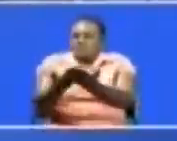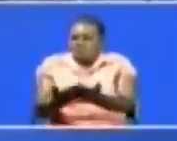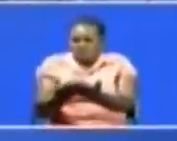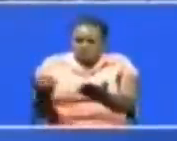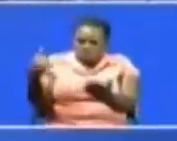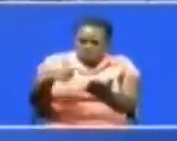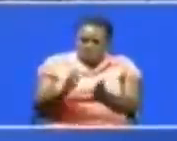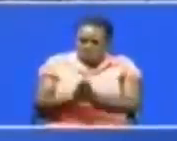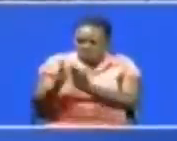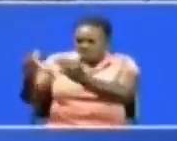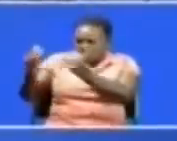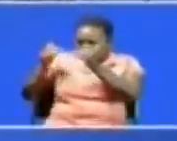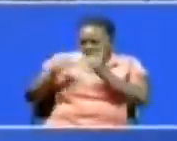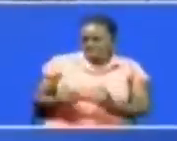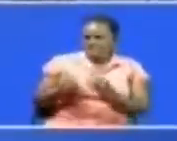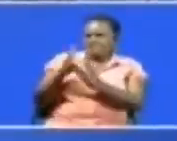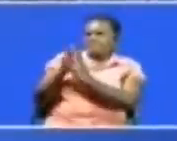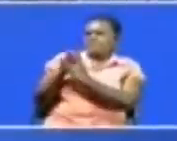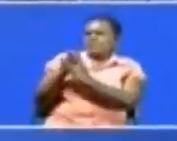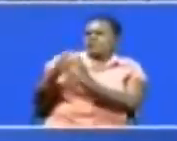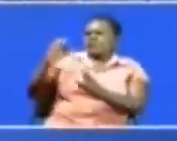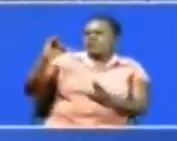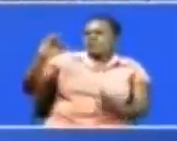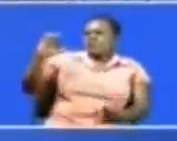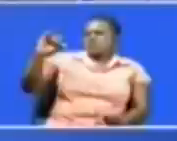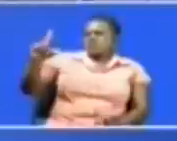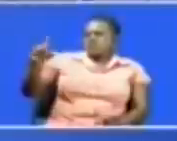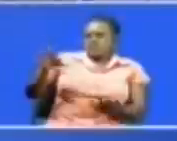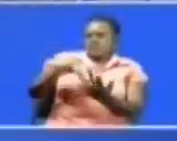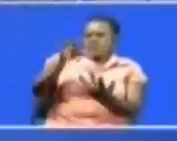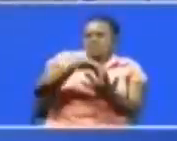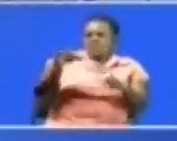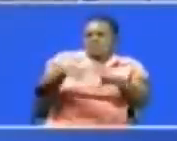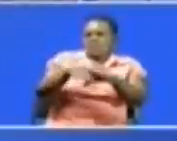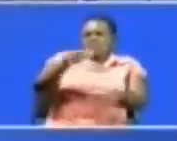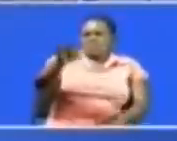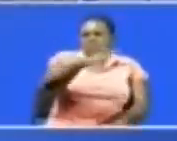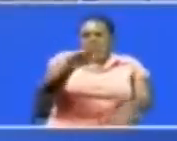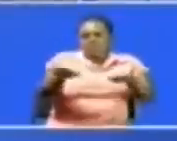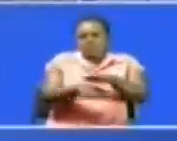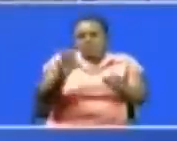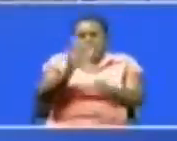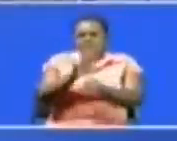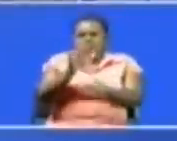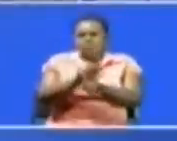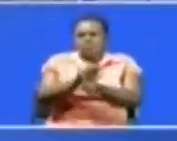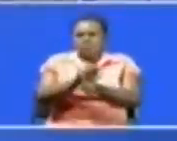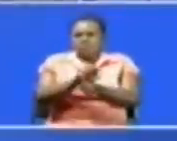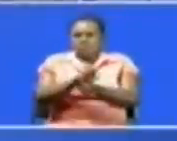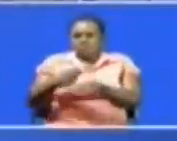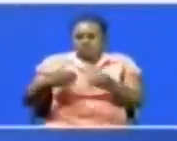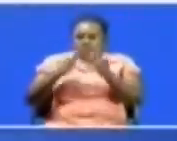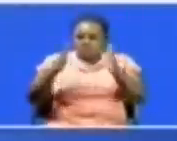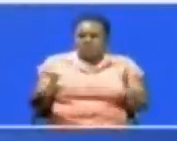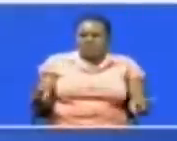us. Also with us in the middle is Cecily Mbarire. She's nominated member of parliament. She's a deputy majority chief whip and